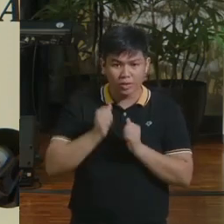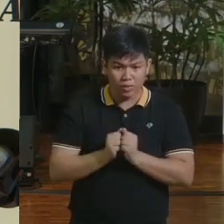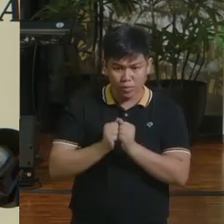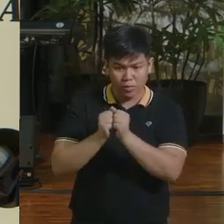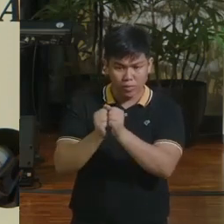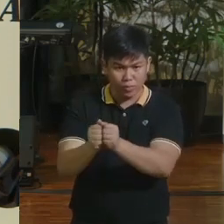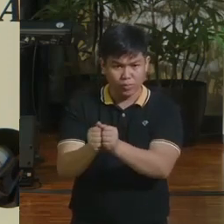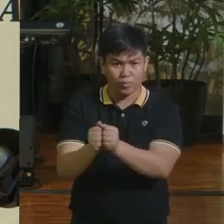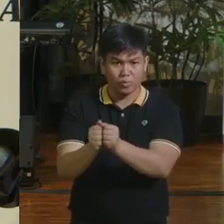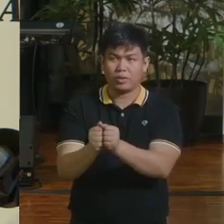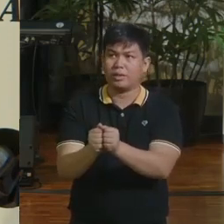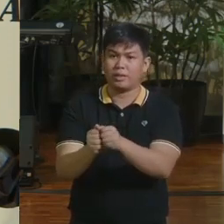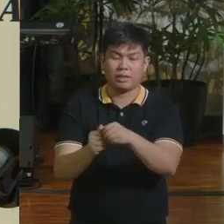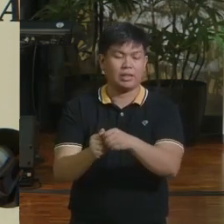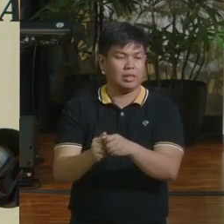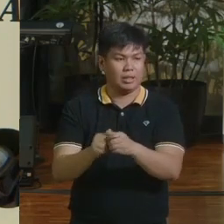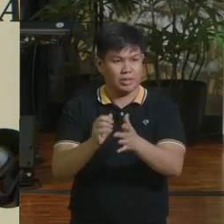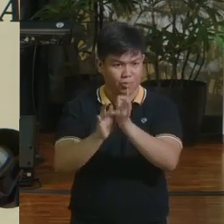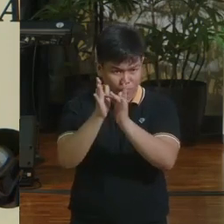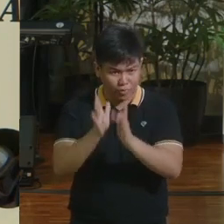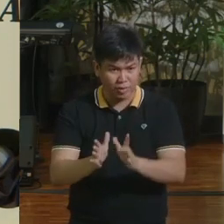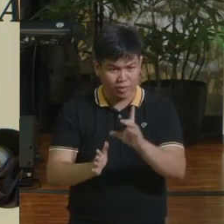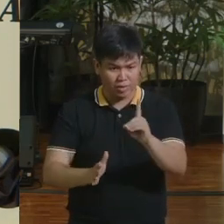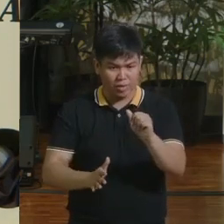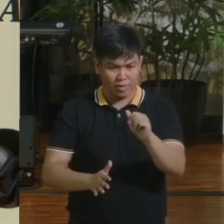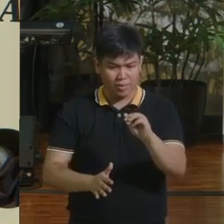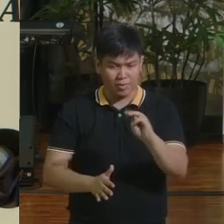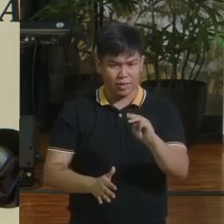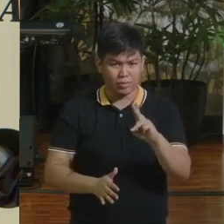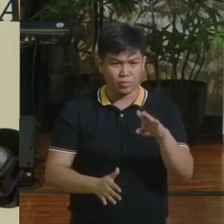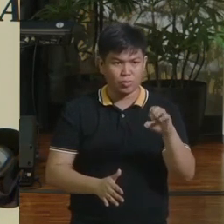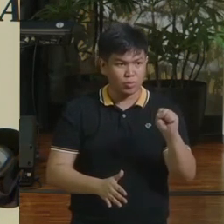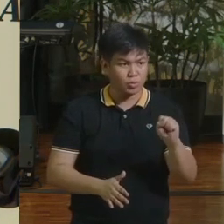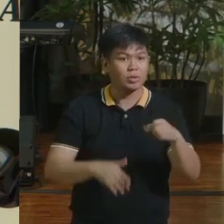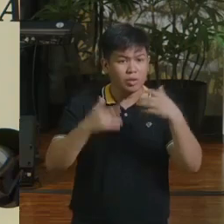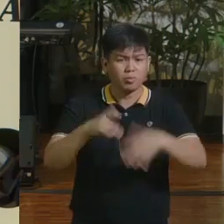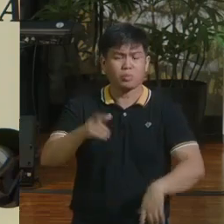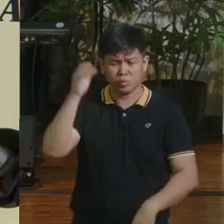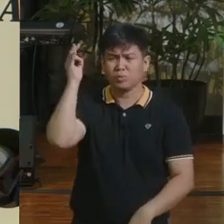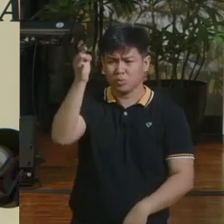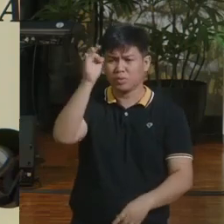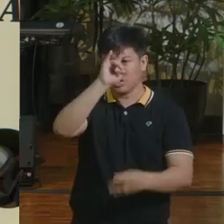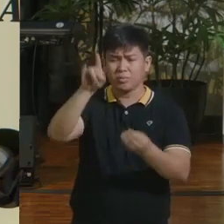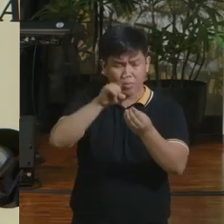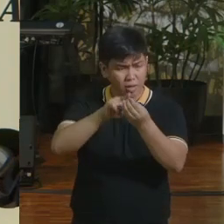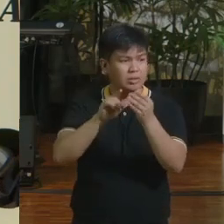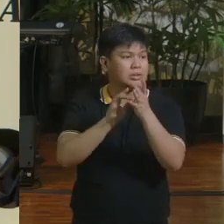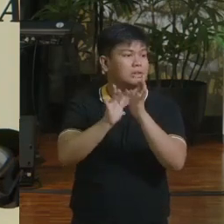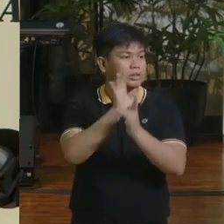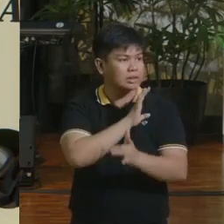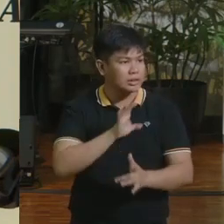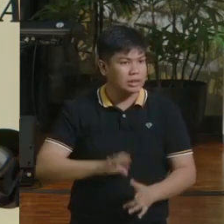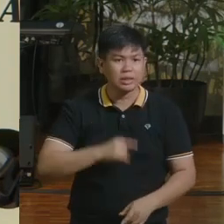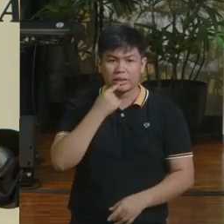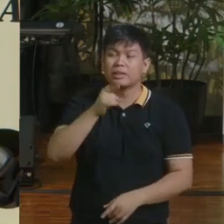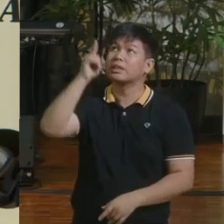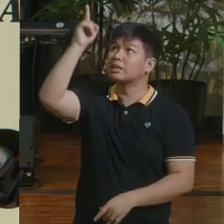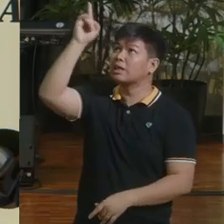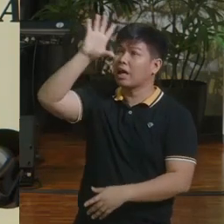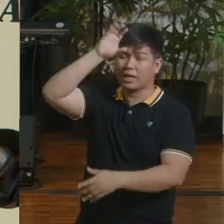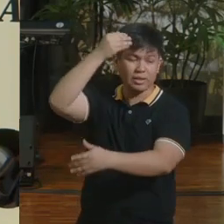at Damascus, and immediately he proclaimed Jesus in the synagogues, saying he is the Son of